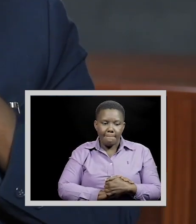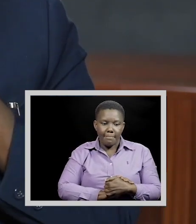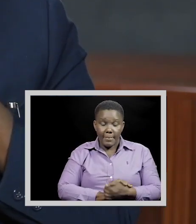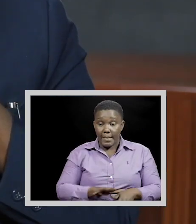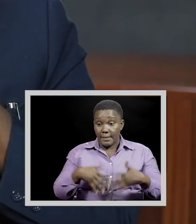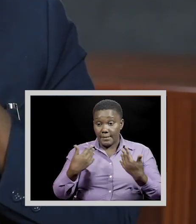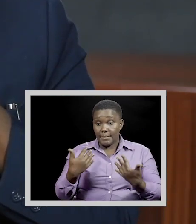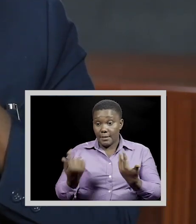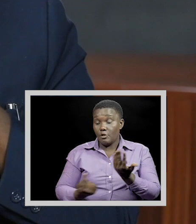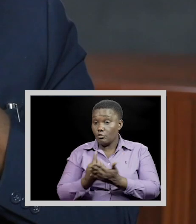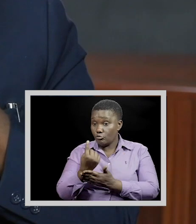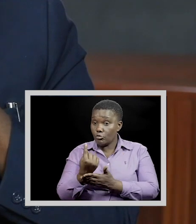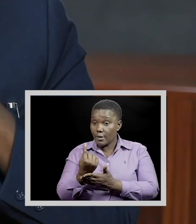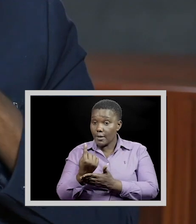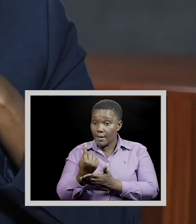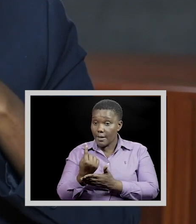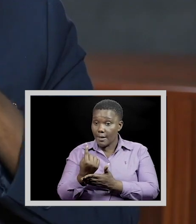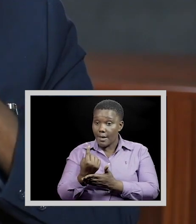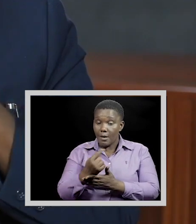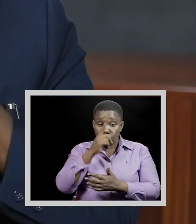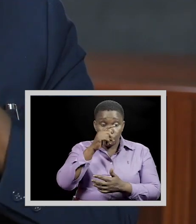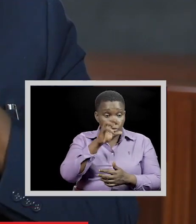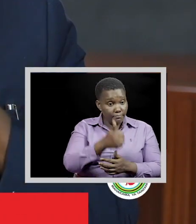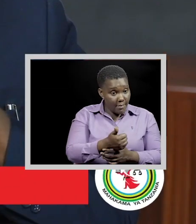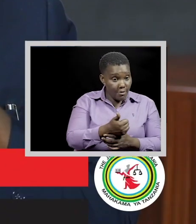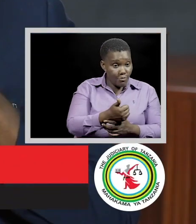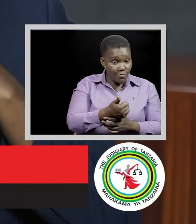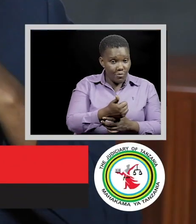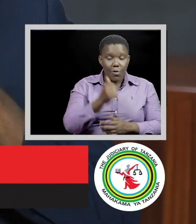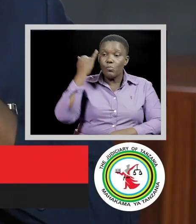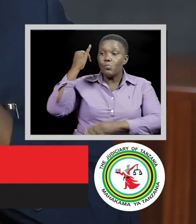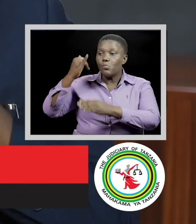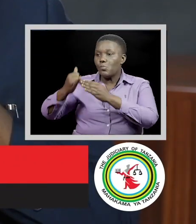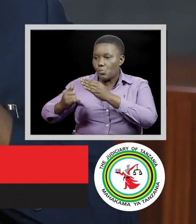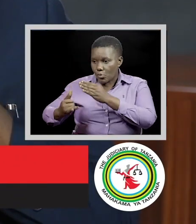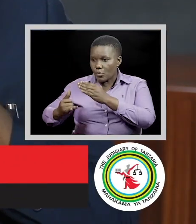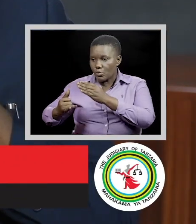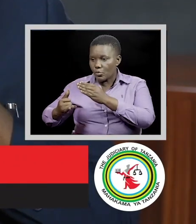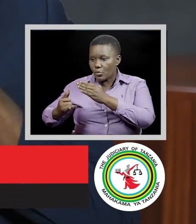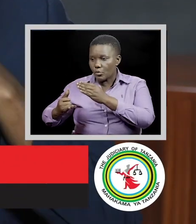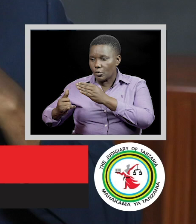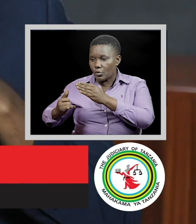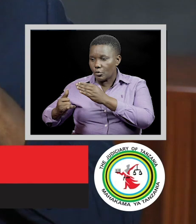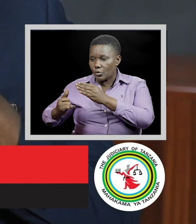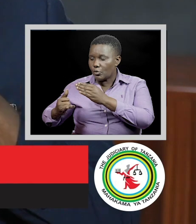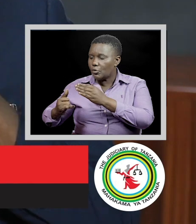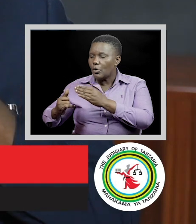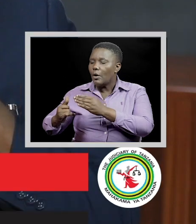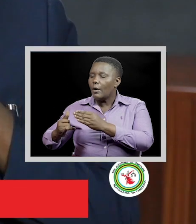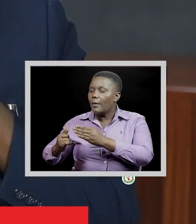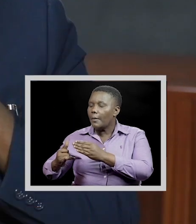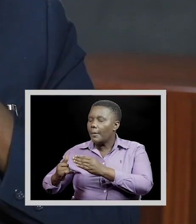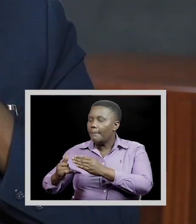If the court doesn't do so and proceeds to hear the case, at the end of the day, the proceedings may